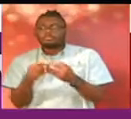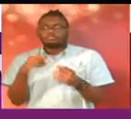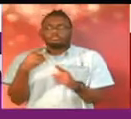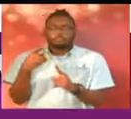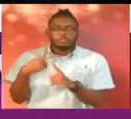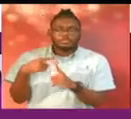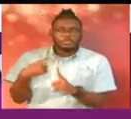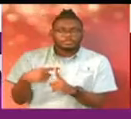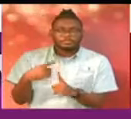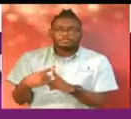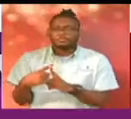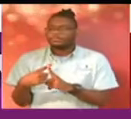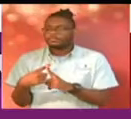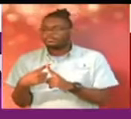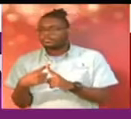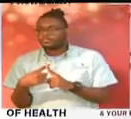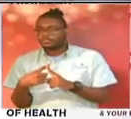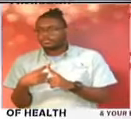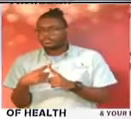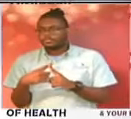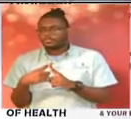that issue clarified. Thank you.